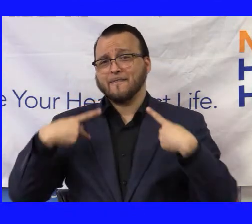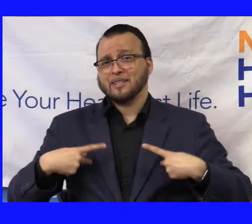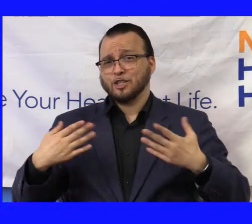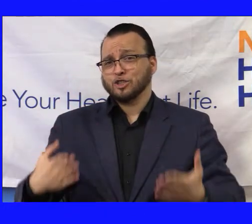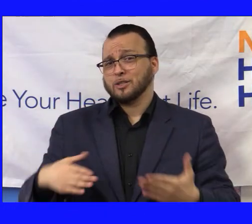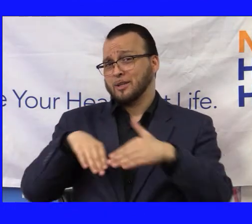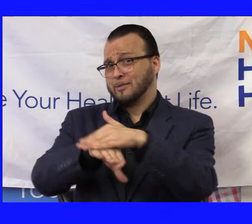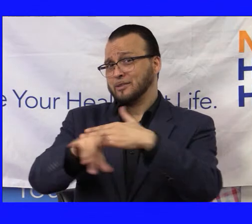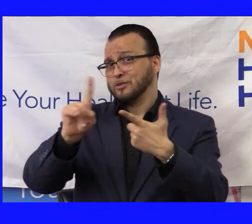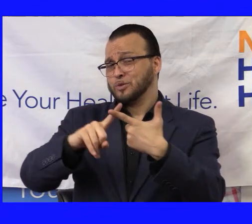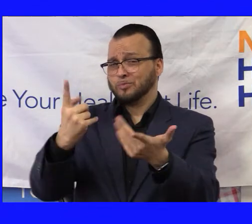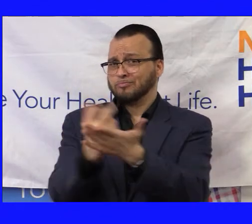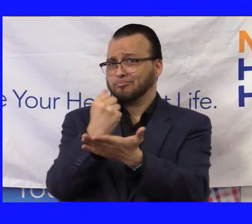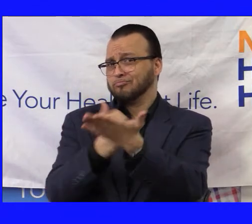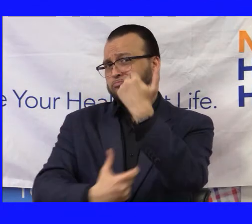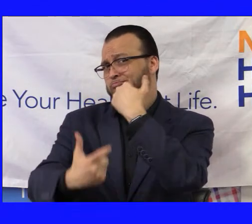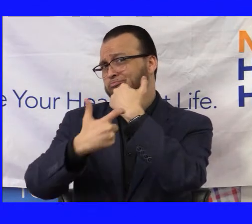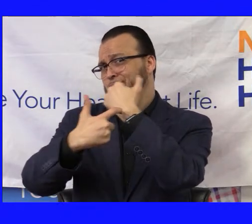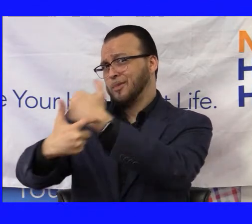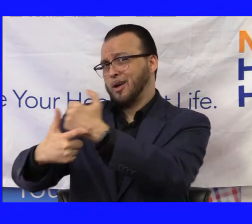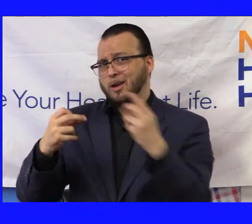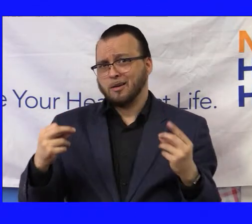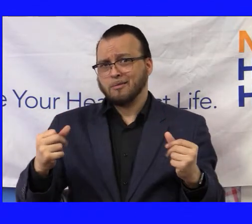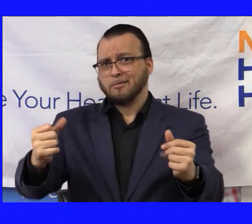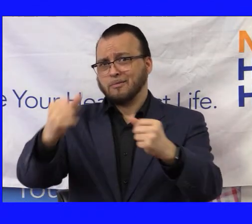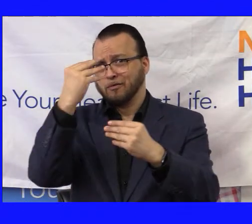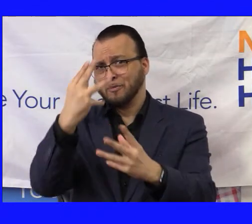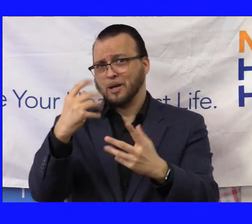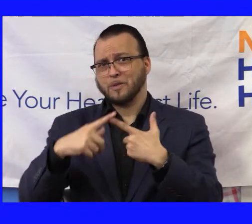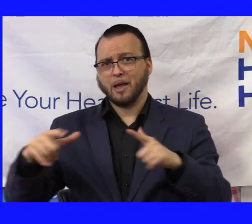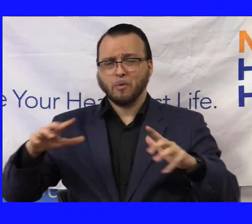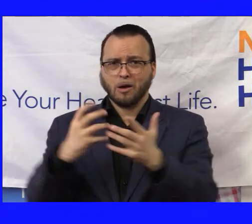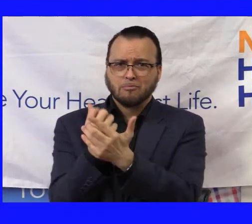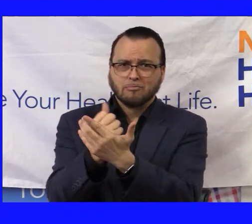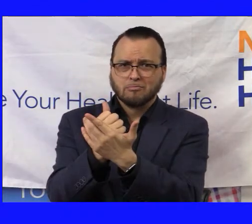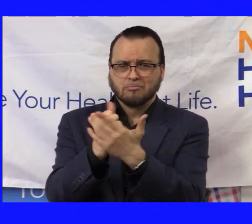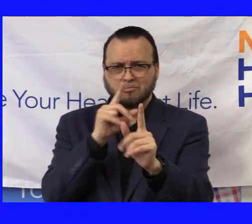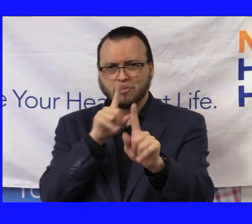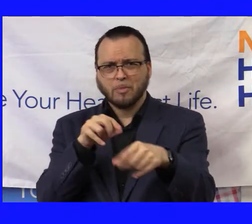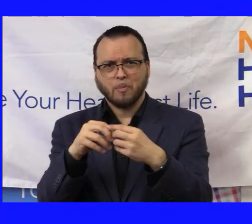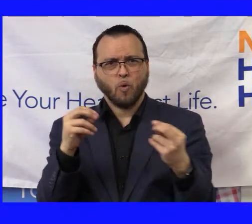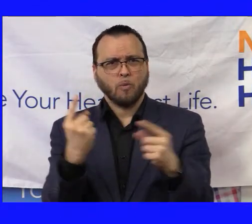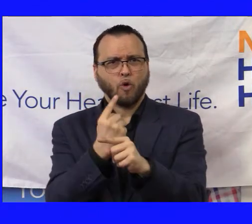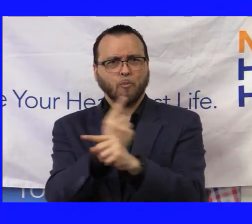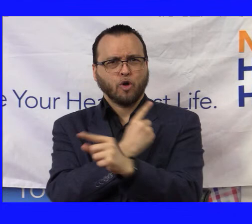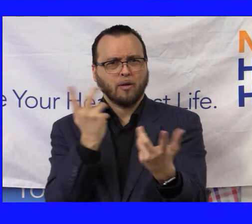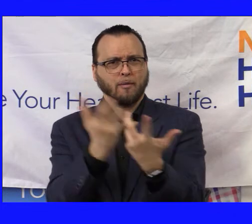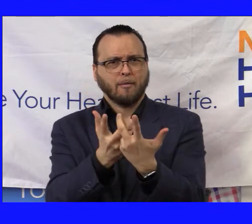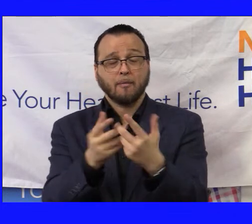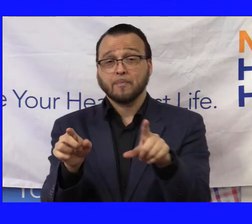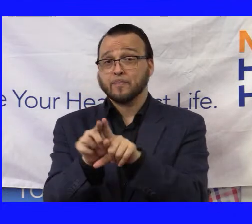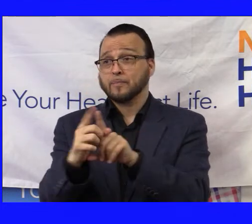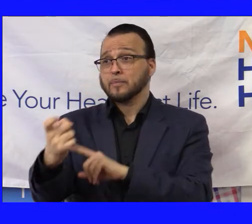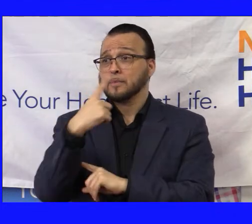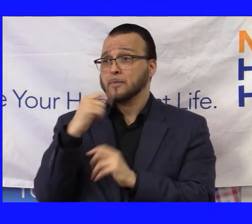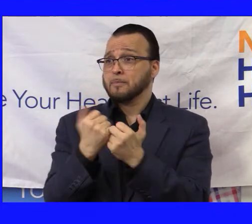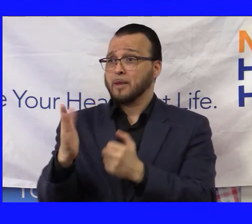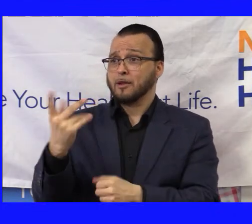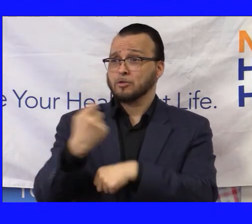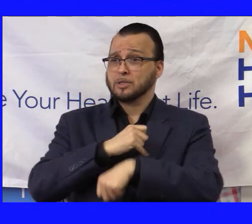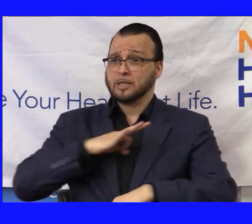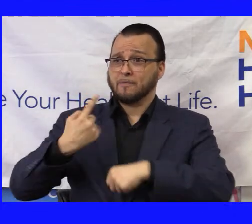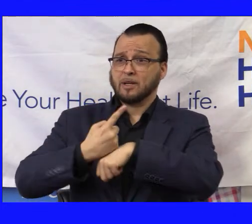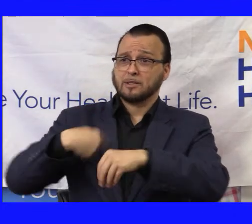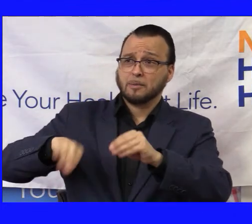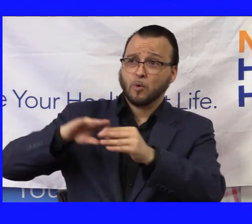to timely information that they can then act on more appropriately. And this also, as I said before, it makes our staff more efficient